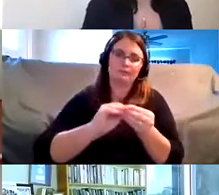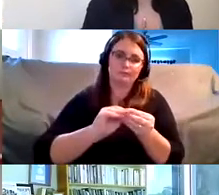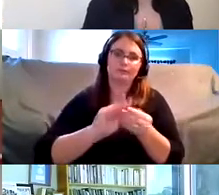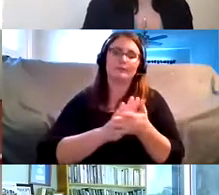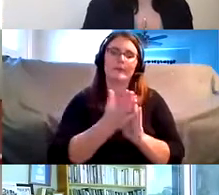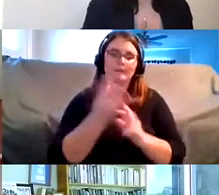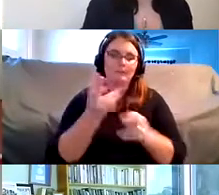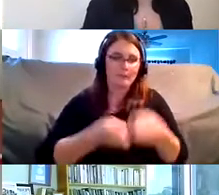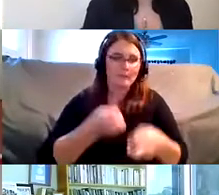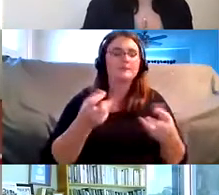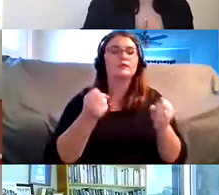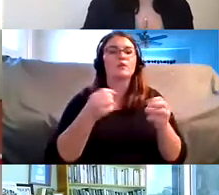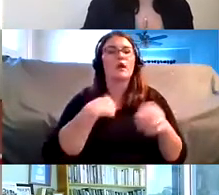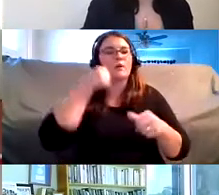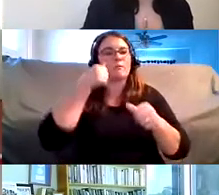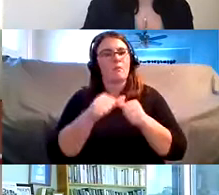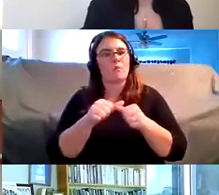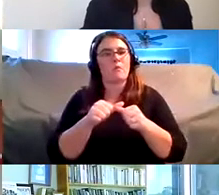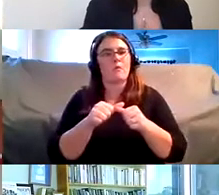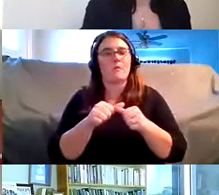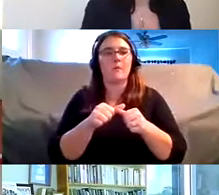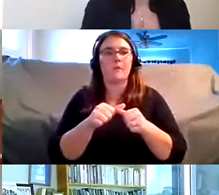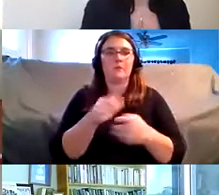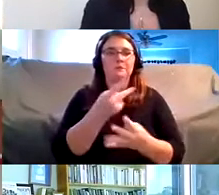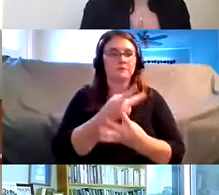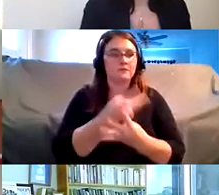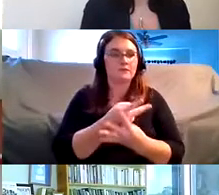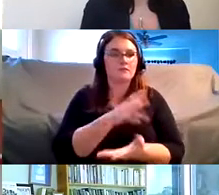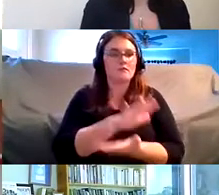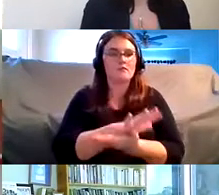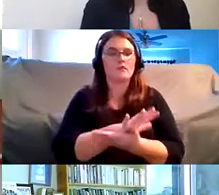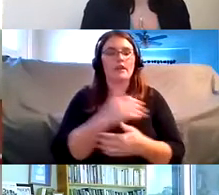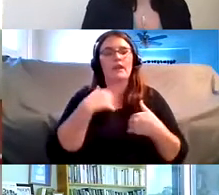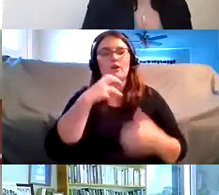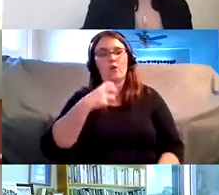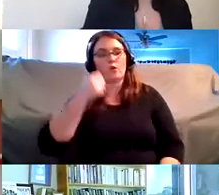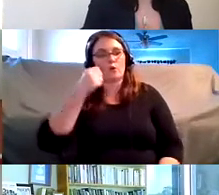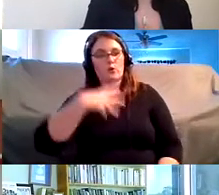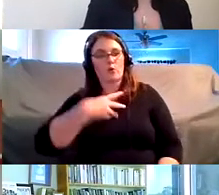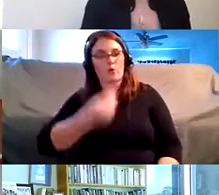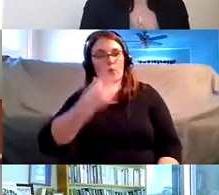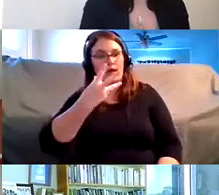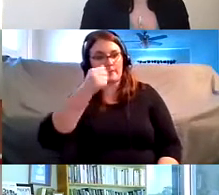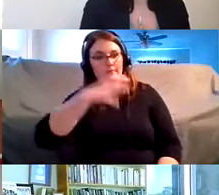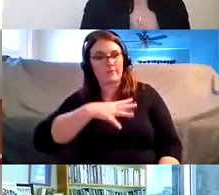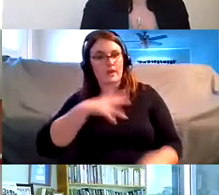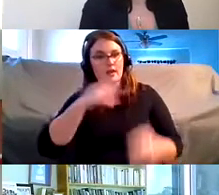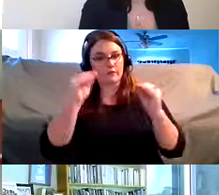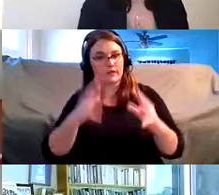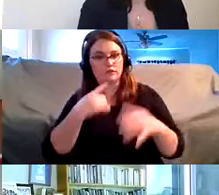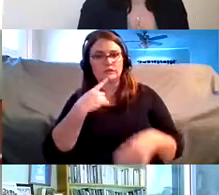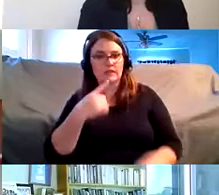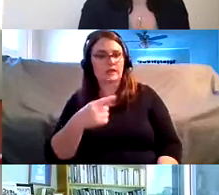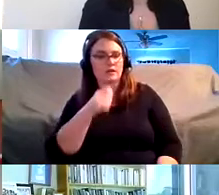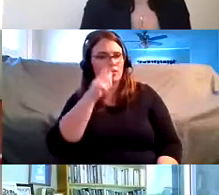having a older white male professor tell me that I didn't have to wear heels anymore because I didn't have to try